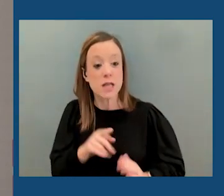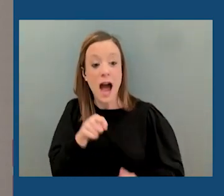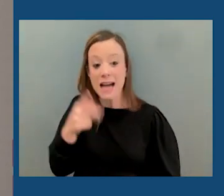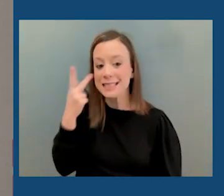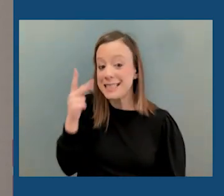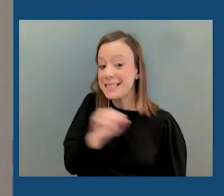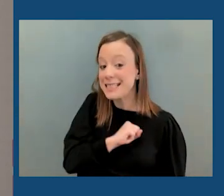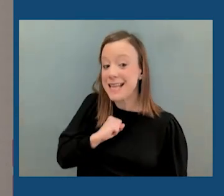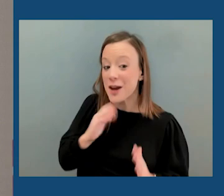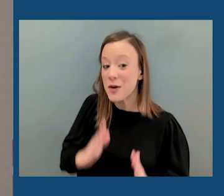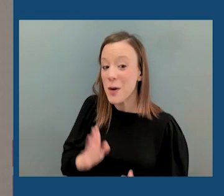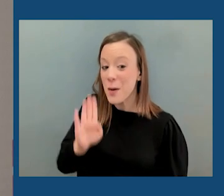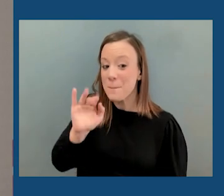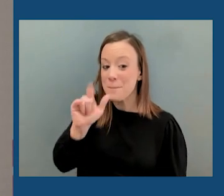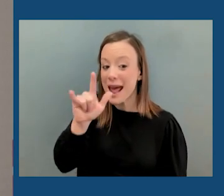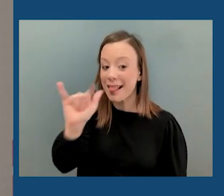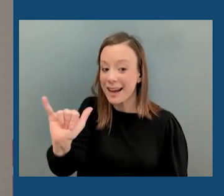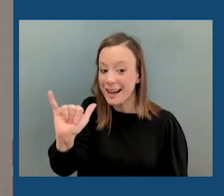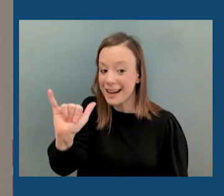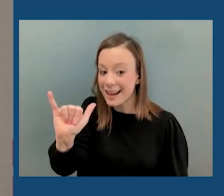Bailey? Give it up for my